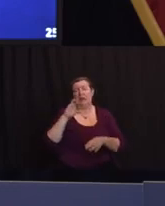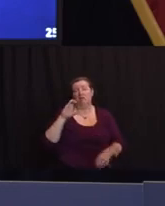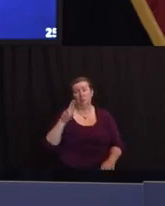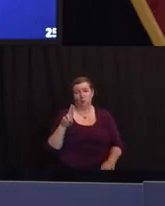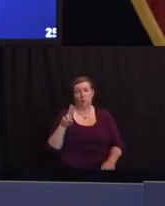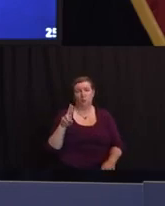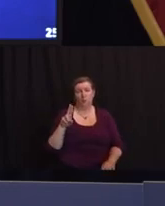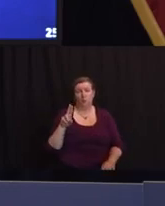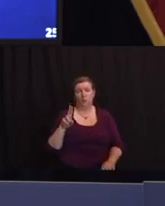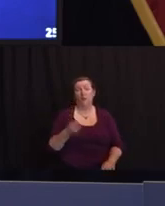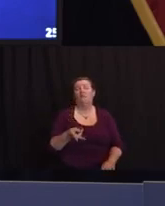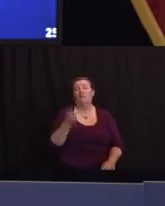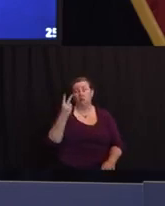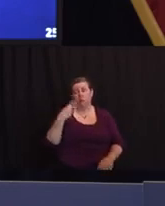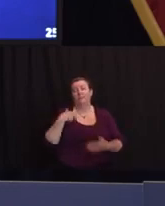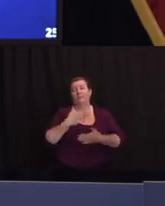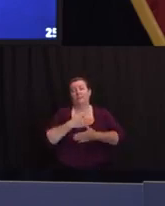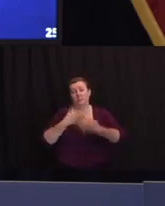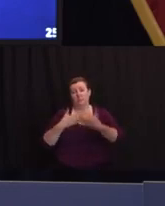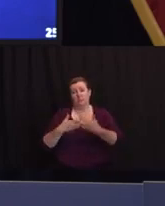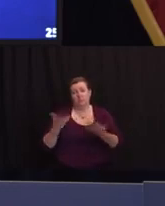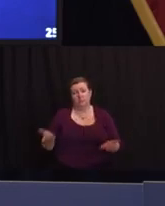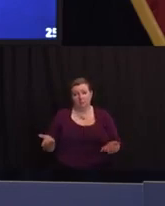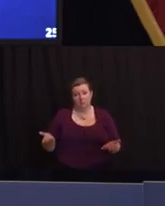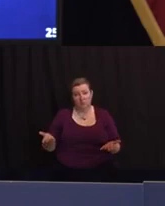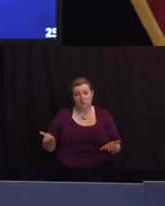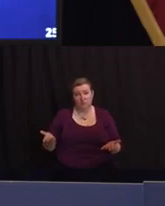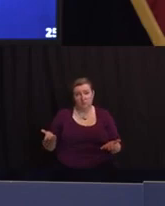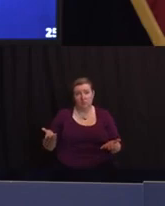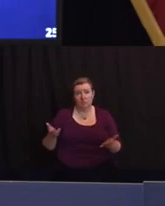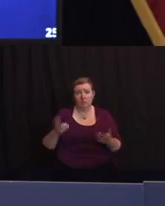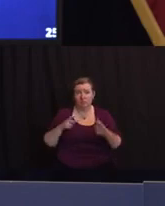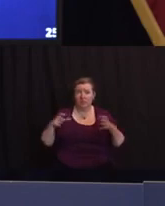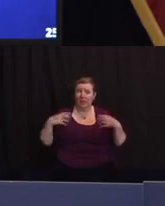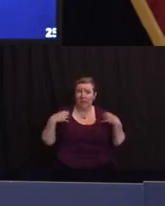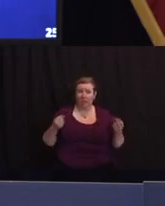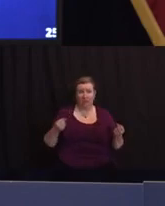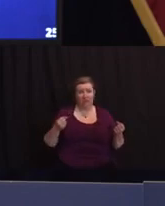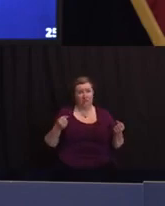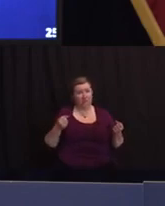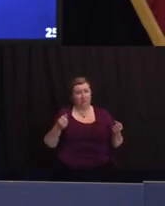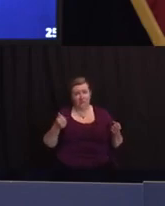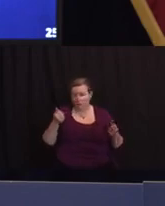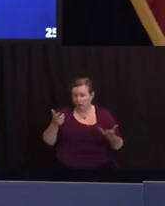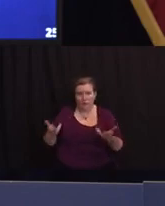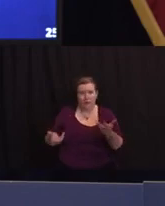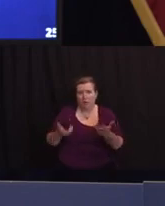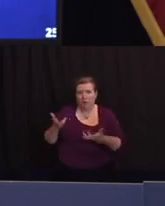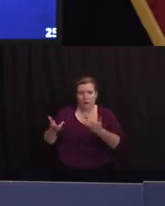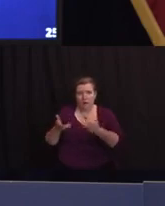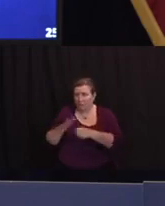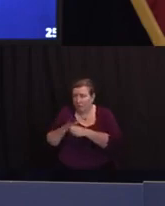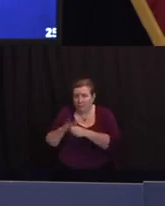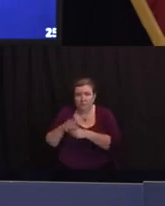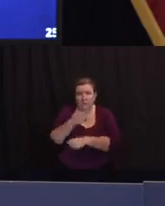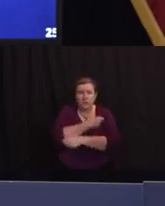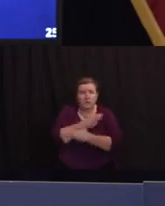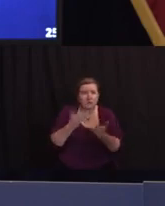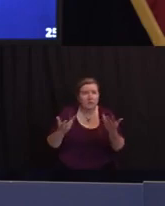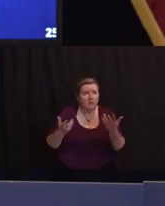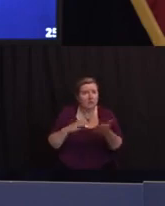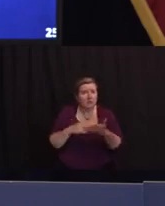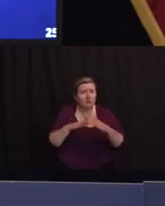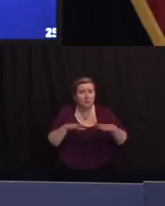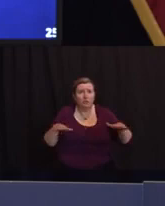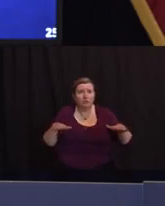ventilators. Health officials there worry that low vaccination rates are putting our children at risk. In New